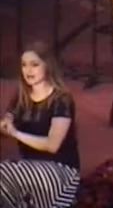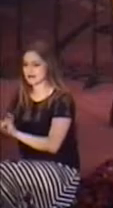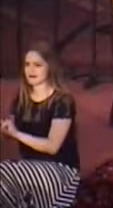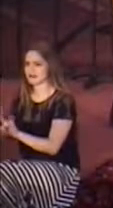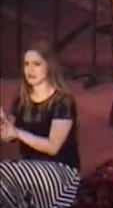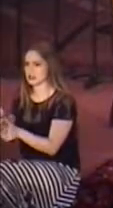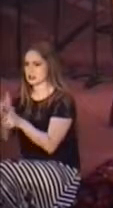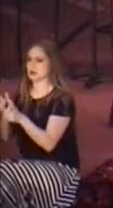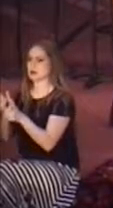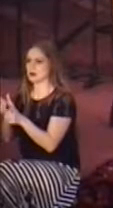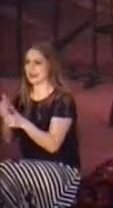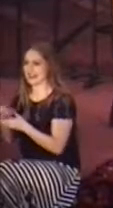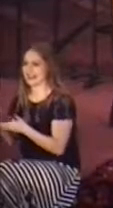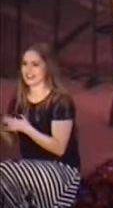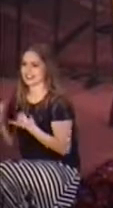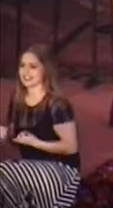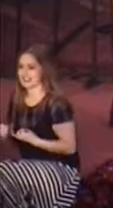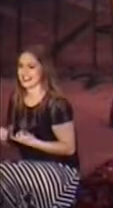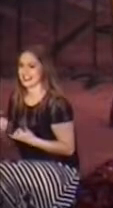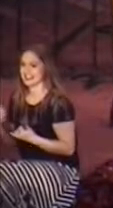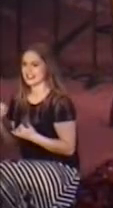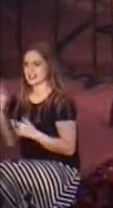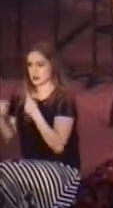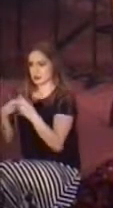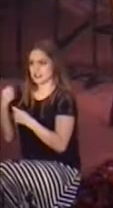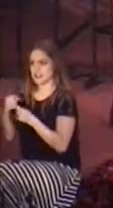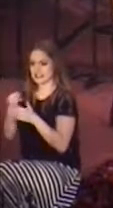see, tradition runs deep. It stays with us.